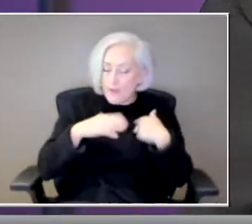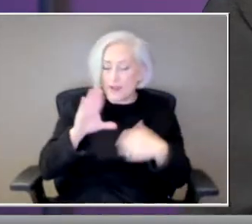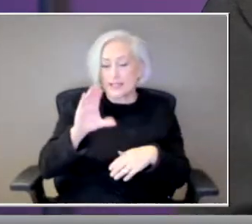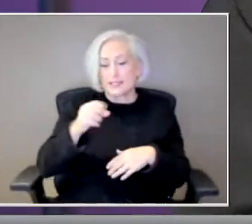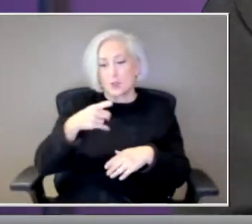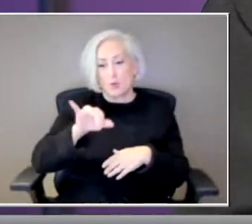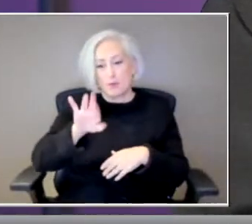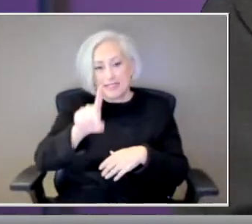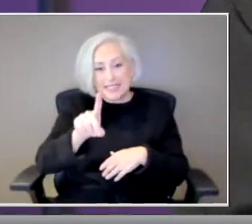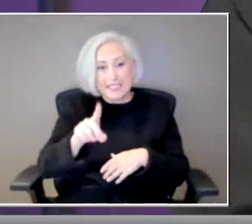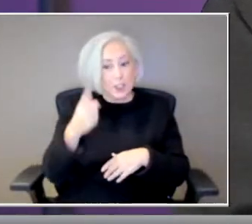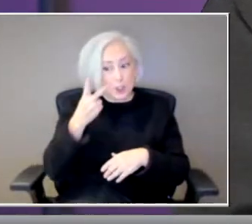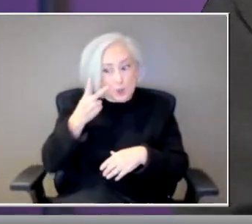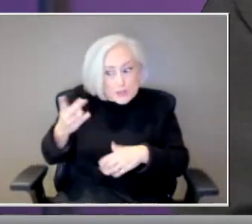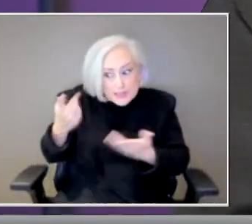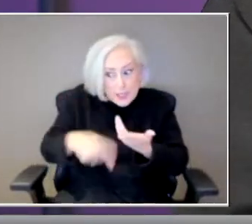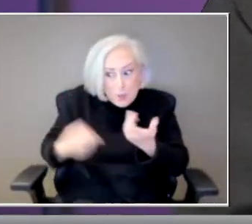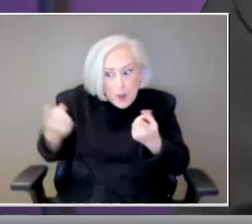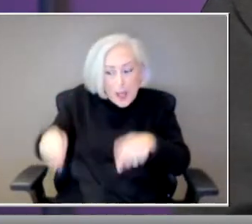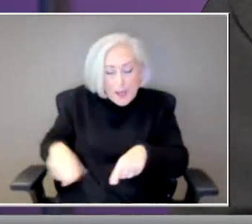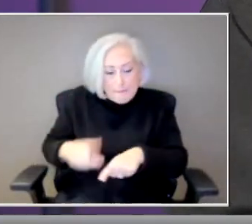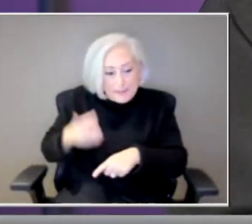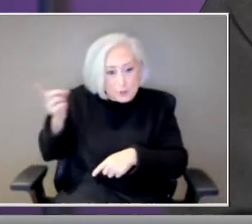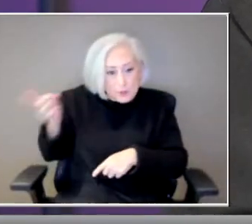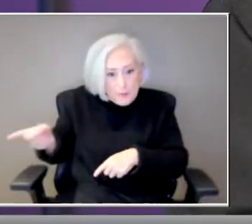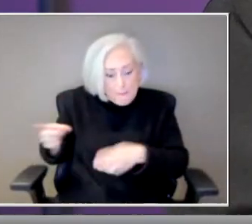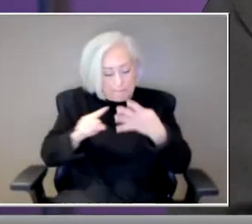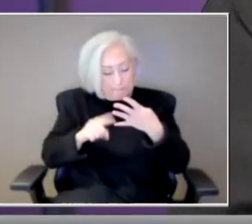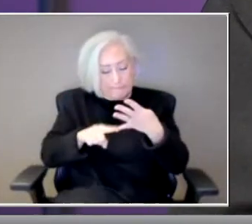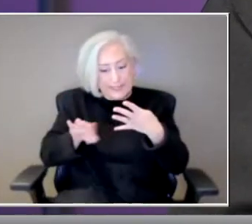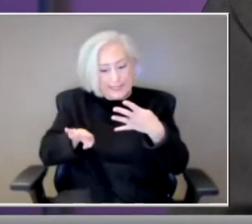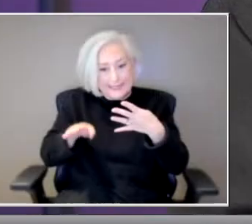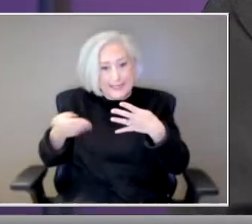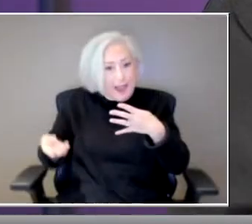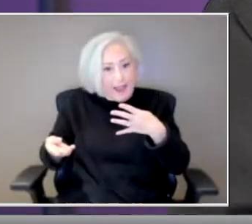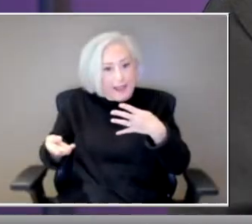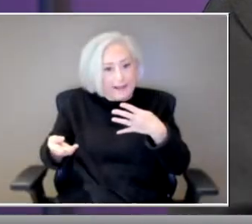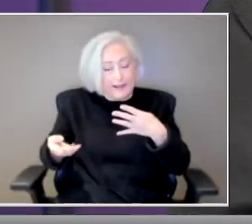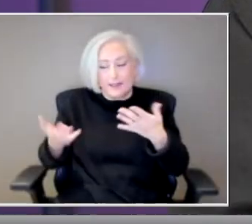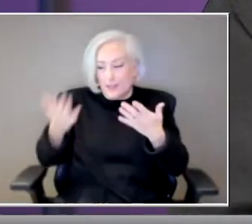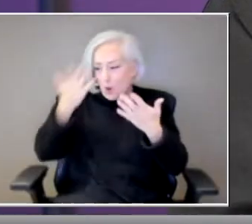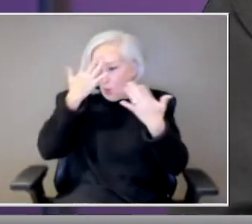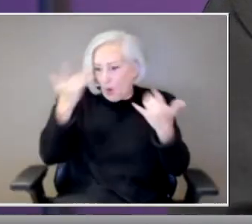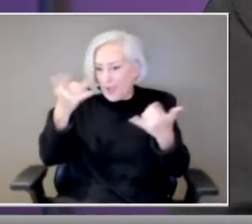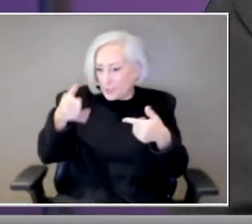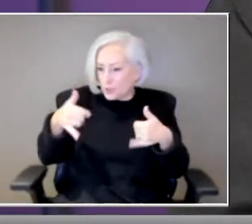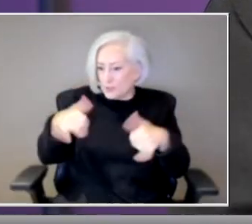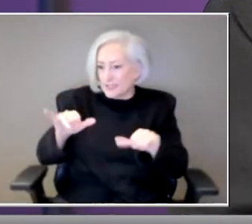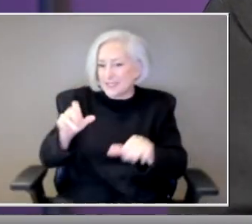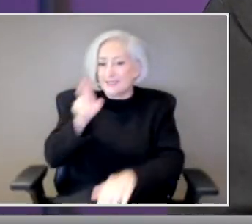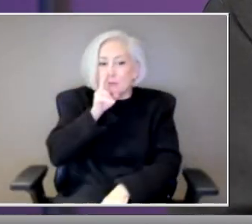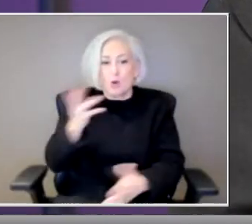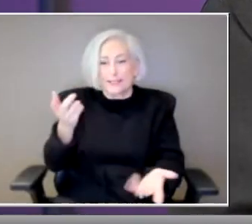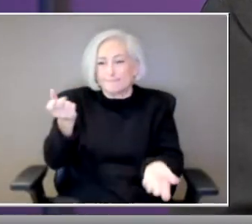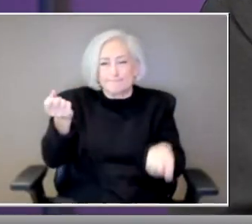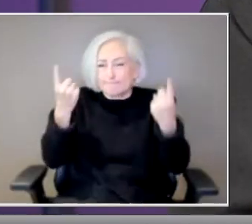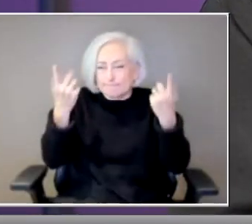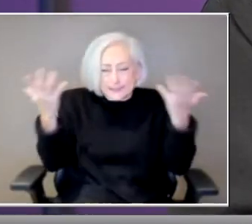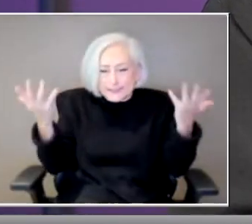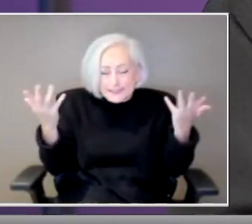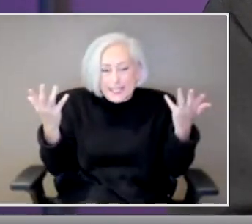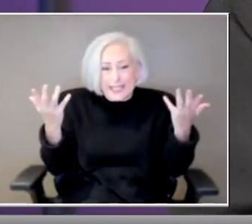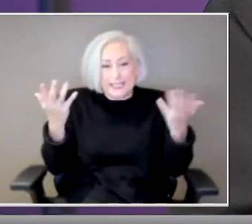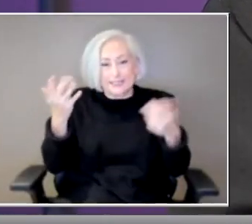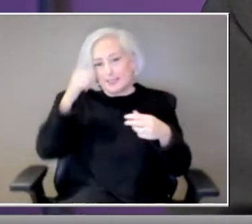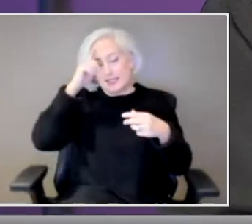seen what happened to him, and you still do this. I don't understand that, you know. So it's pretty tough